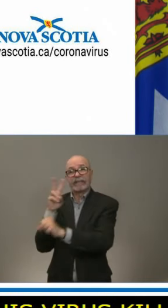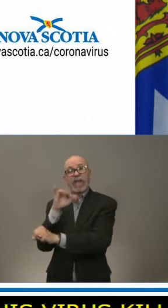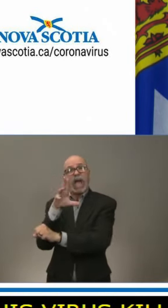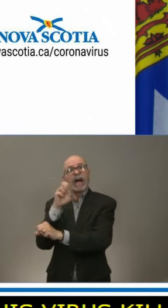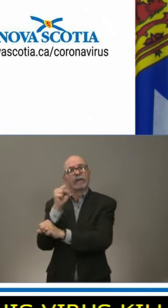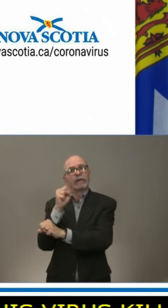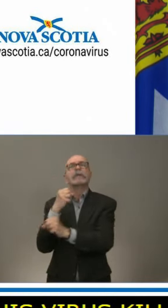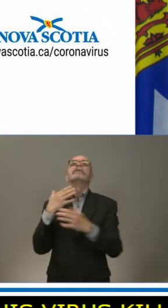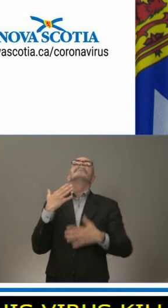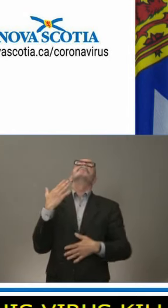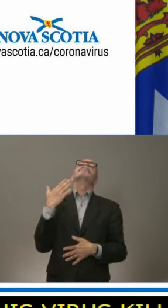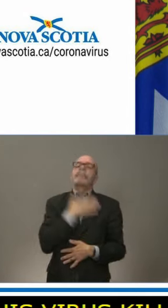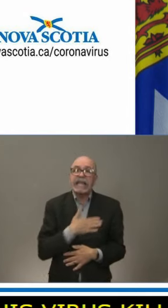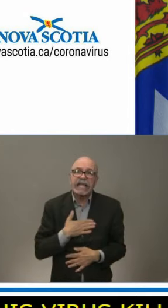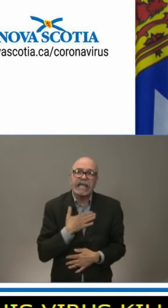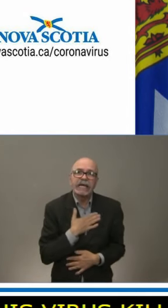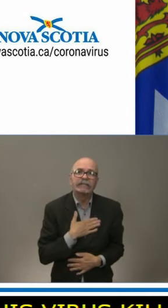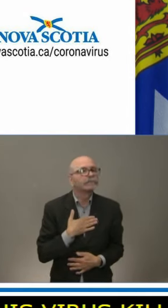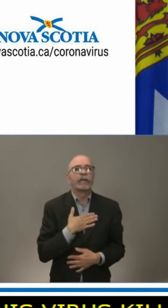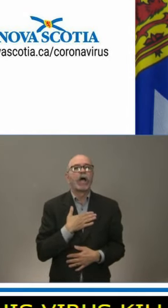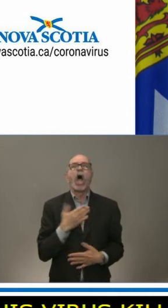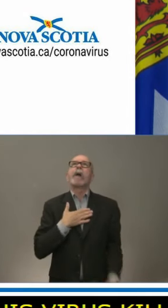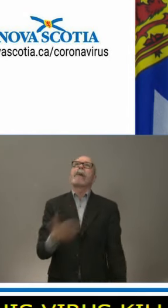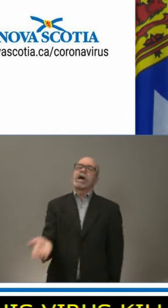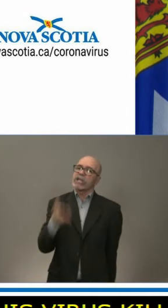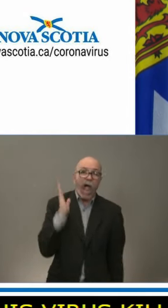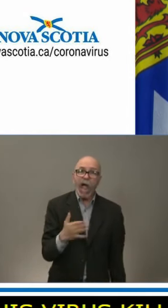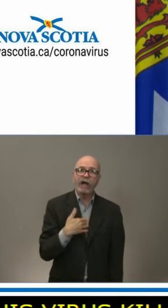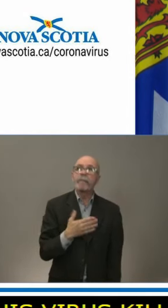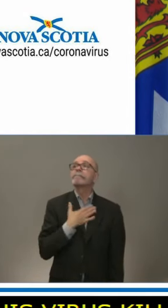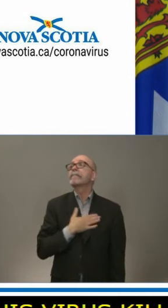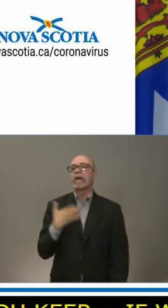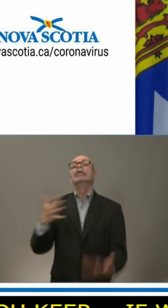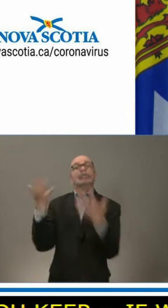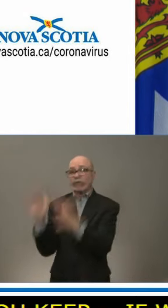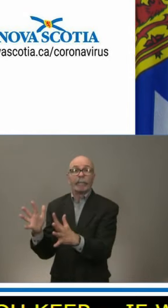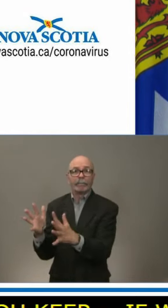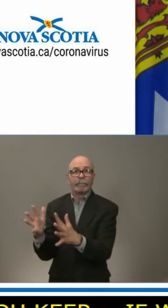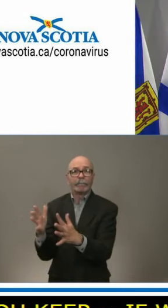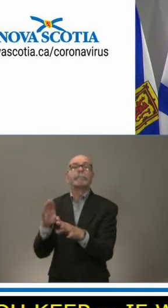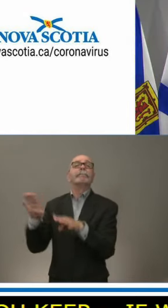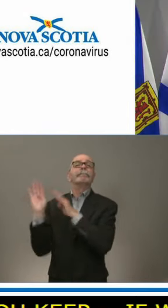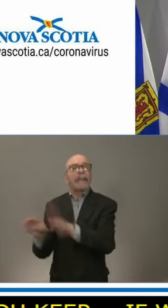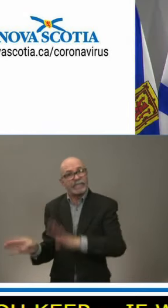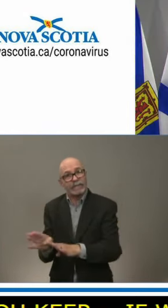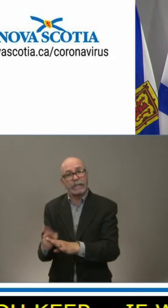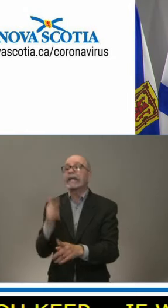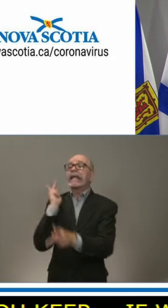stay home and stop partying, please, for the sake of our province.